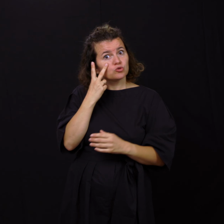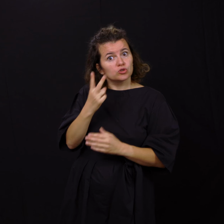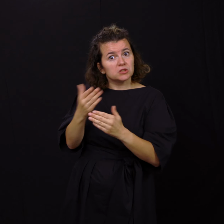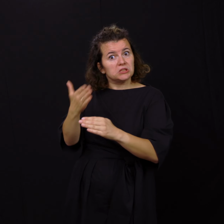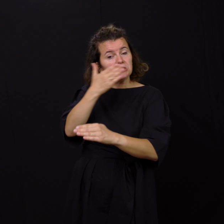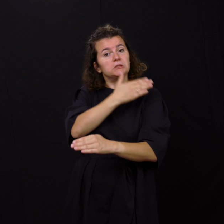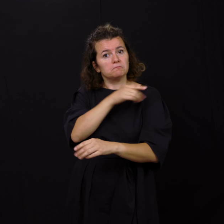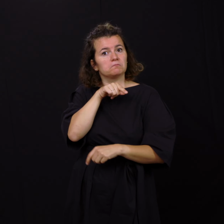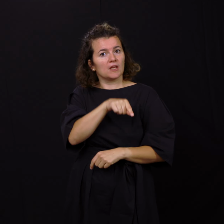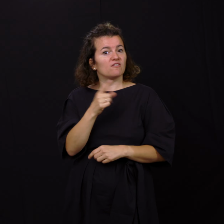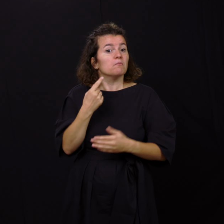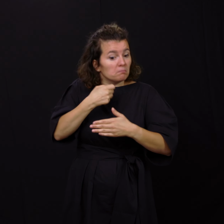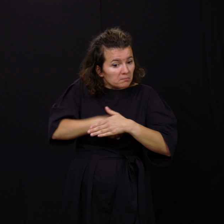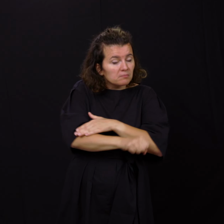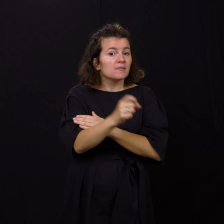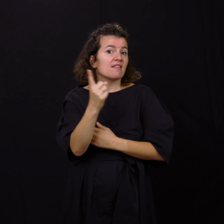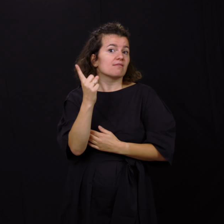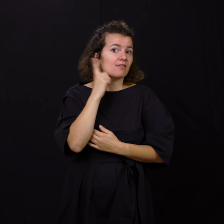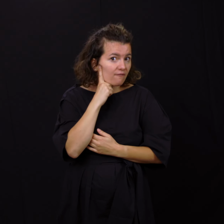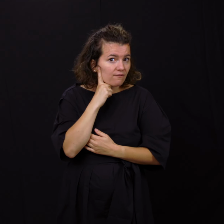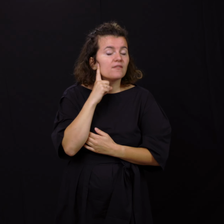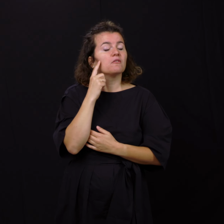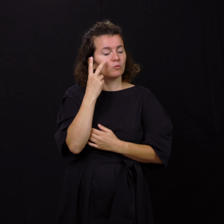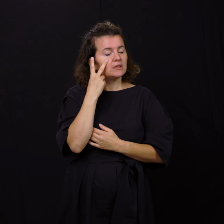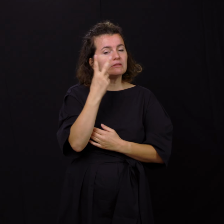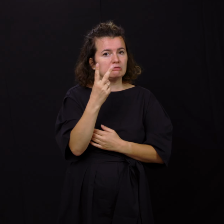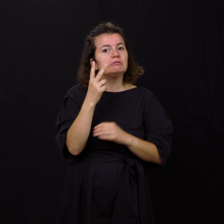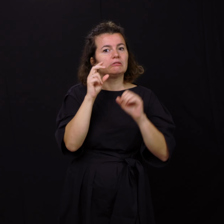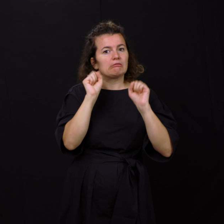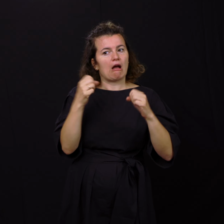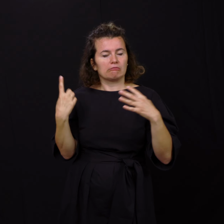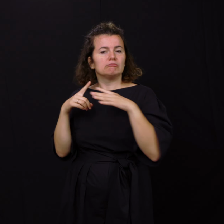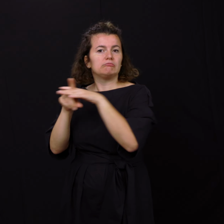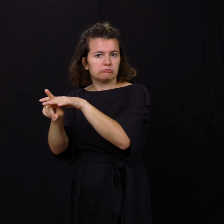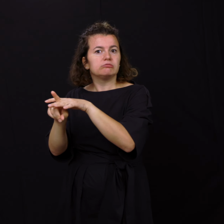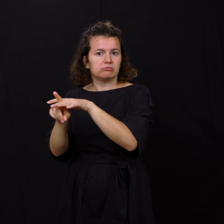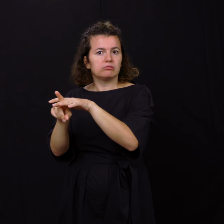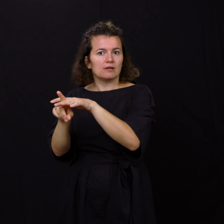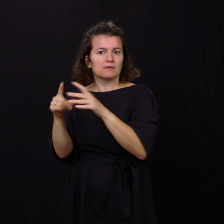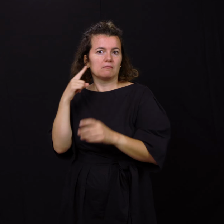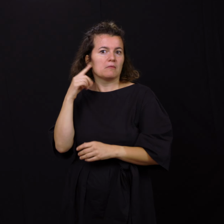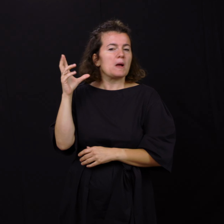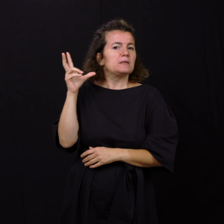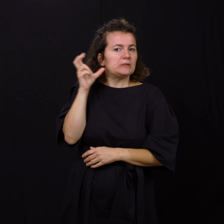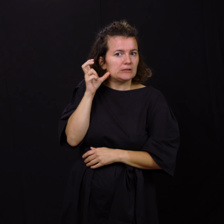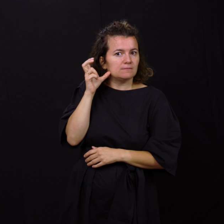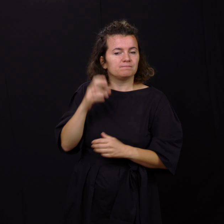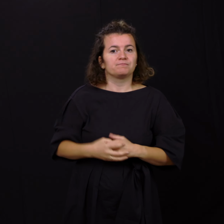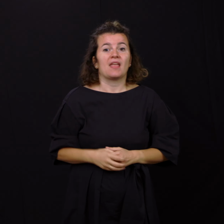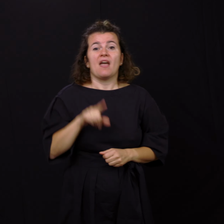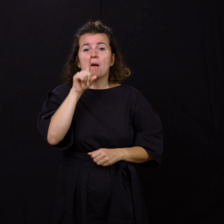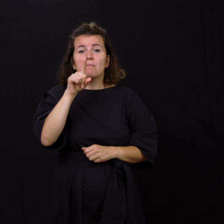congenital deafness. But also for Usher type 2, we know that patients above the age of 50, roughly